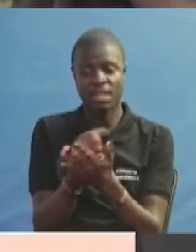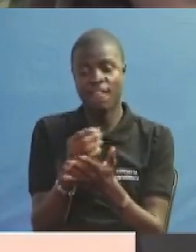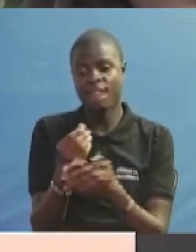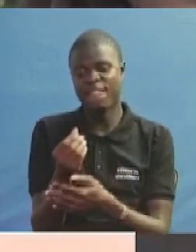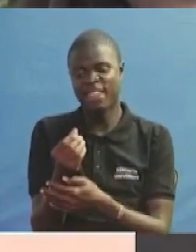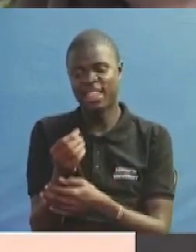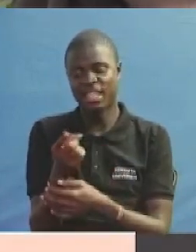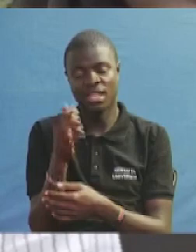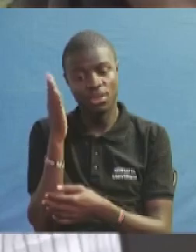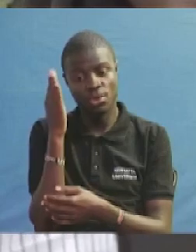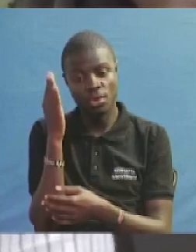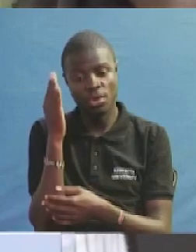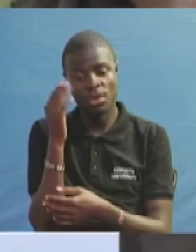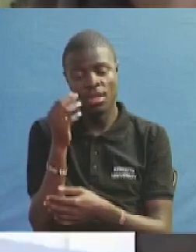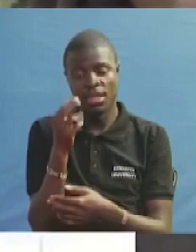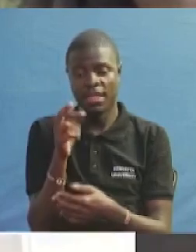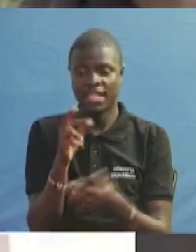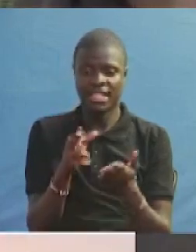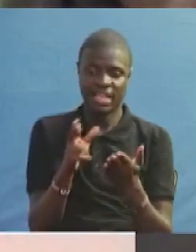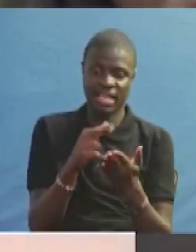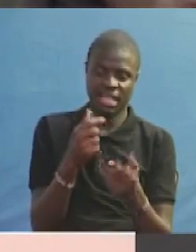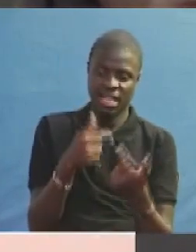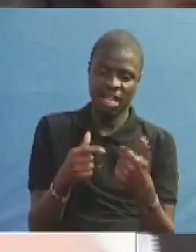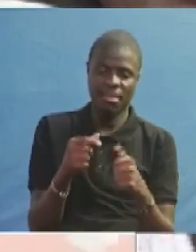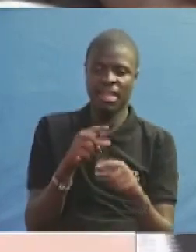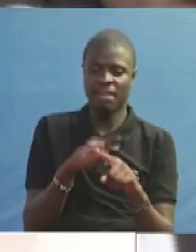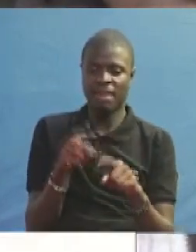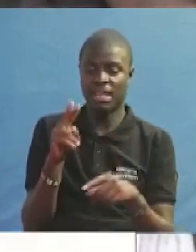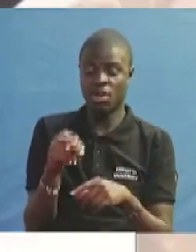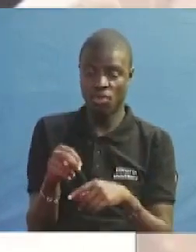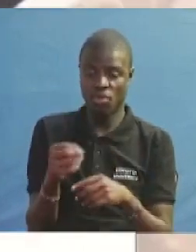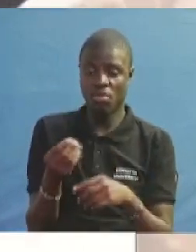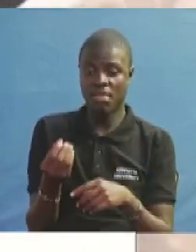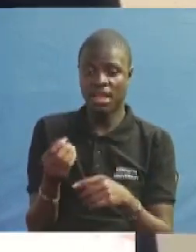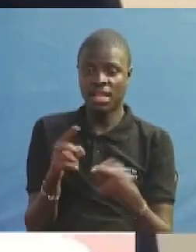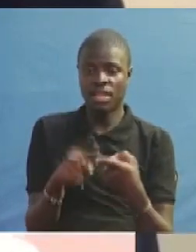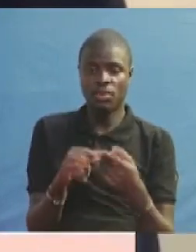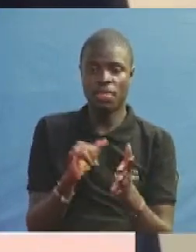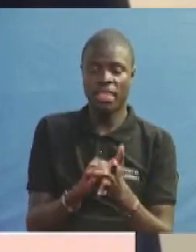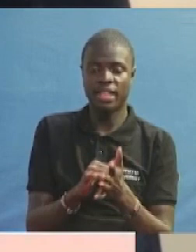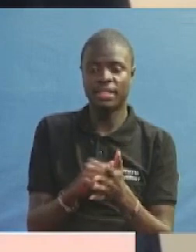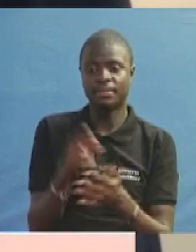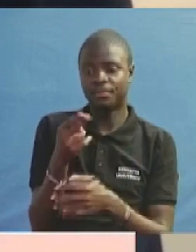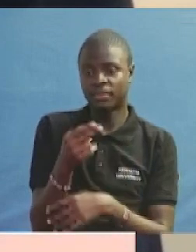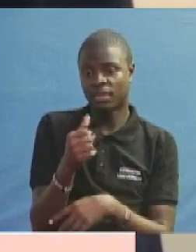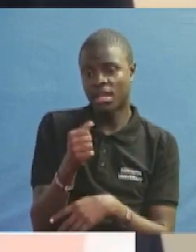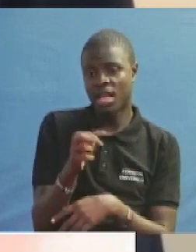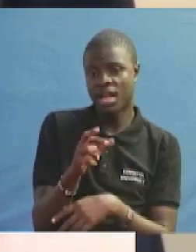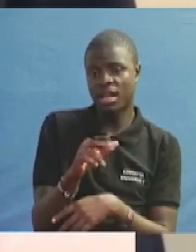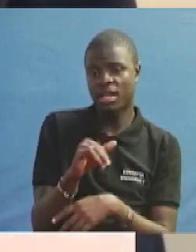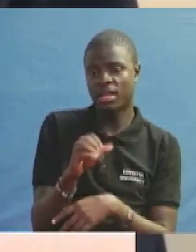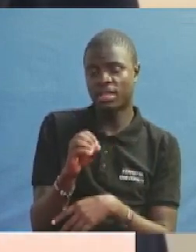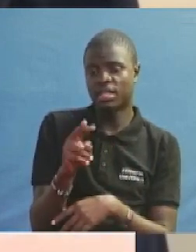financing, because you realize that re-entry is there, but there's no financing towards that. Harrison alitoa taarifa